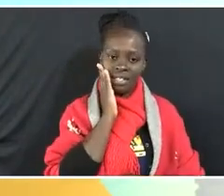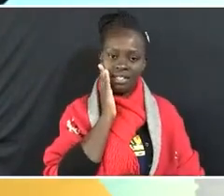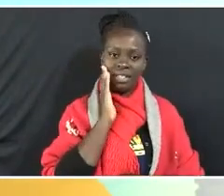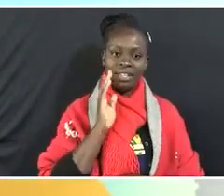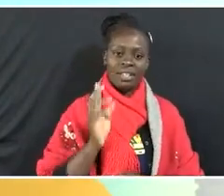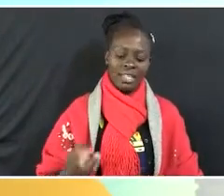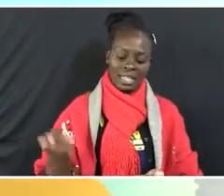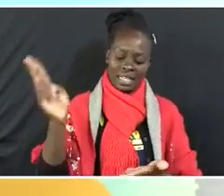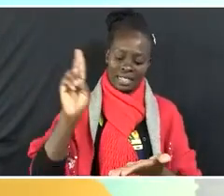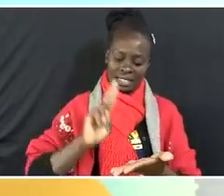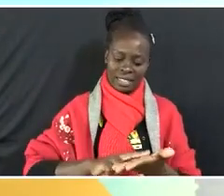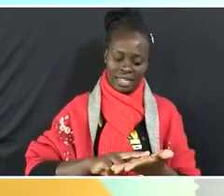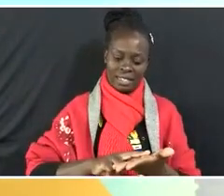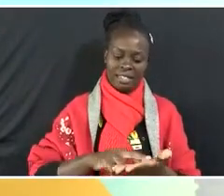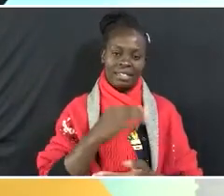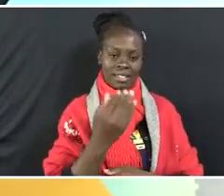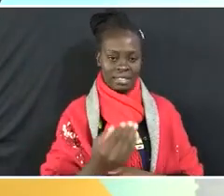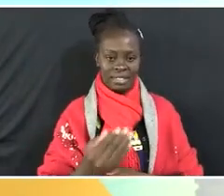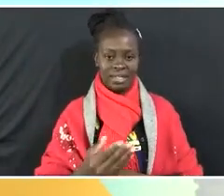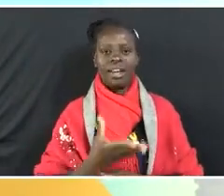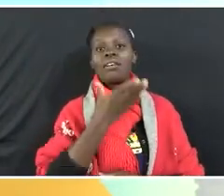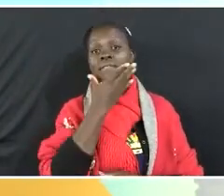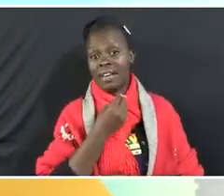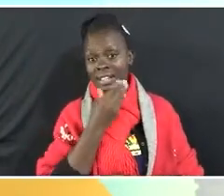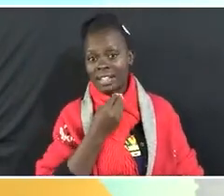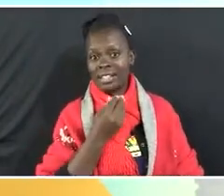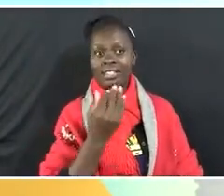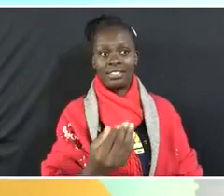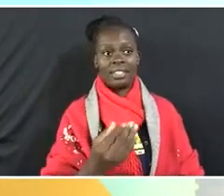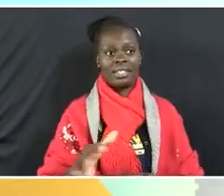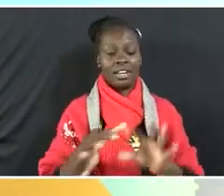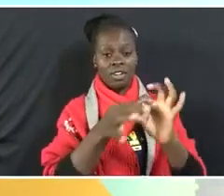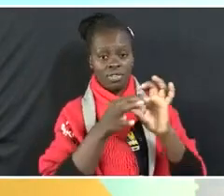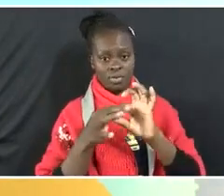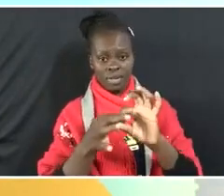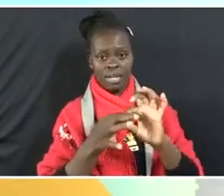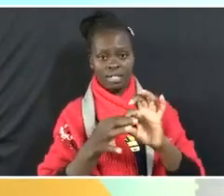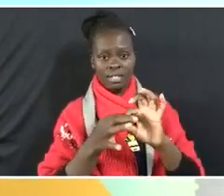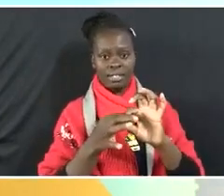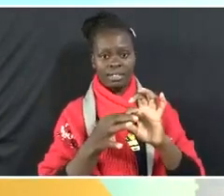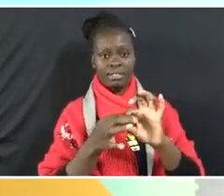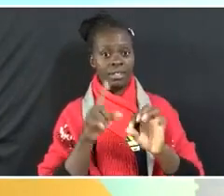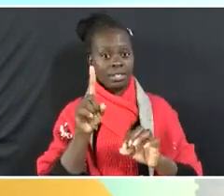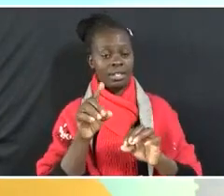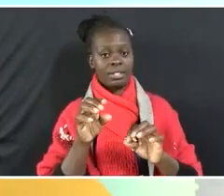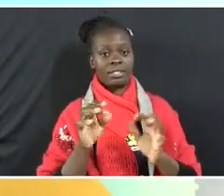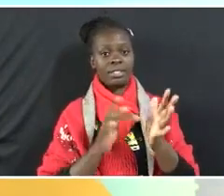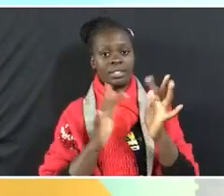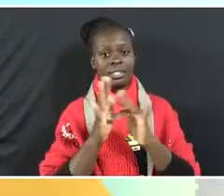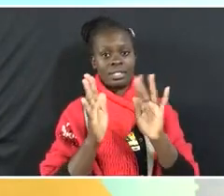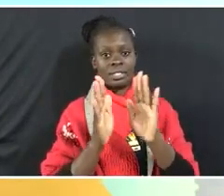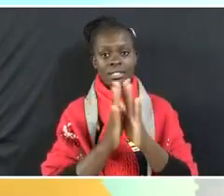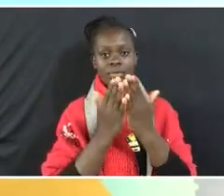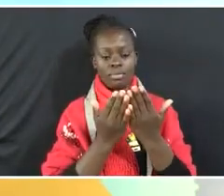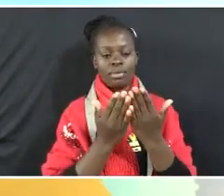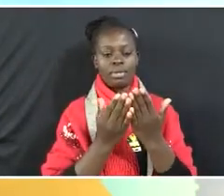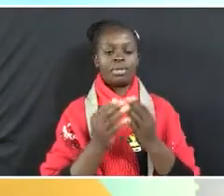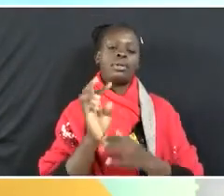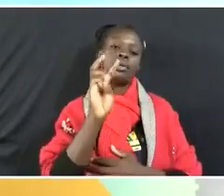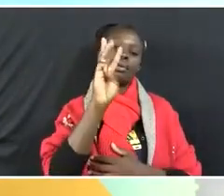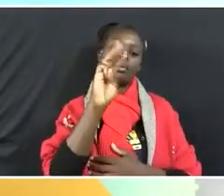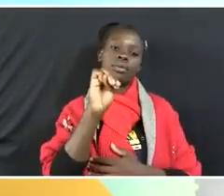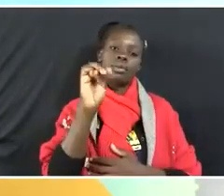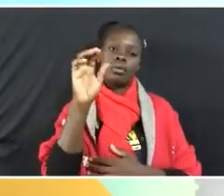is come, the fathers and the children will be united together. Malachi chapter 4. But let me tell you, be a parent